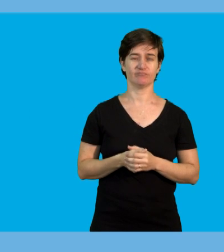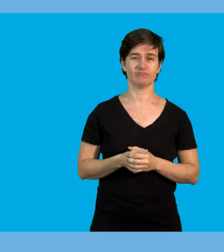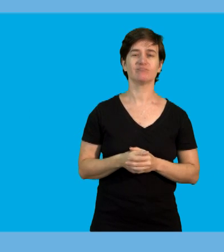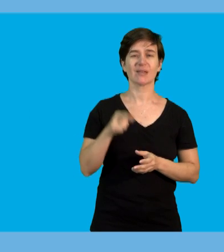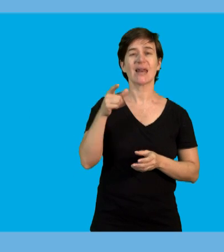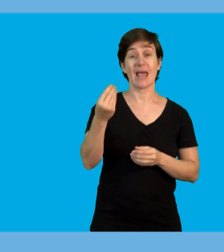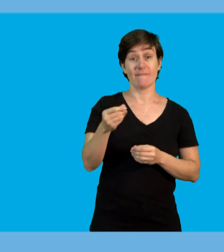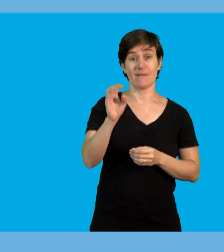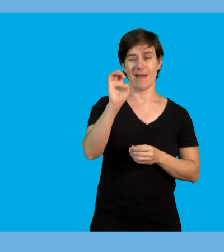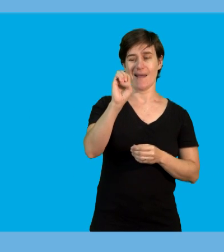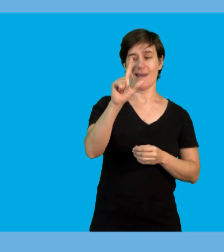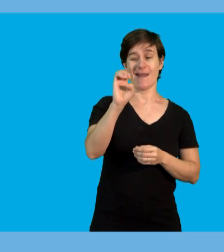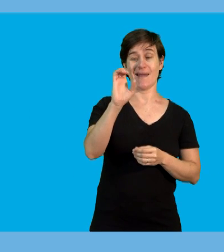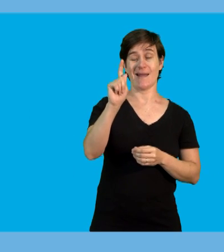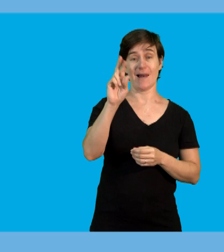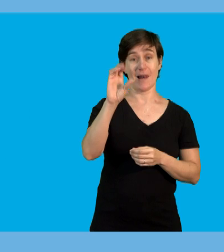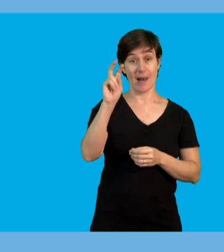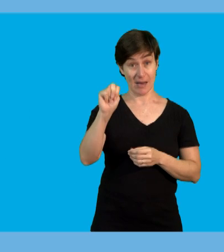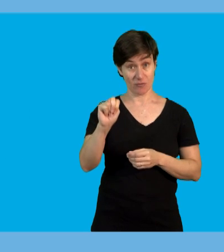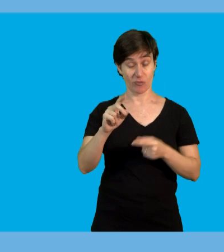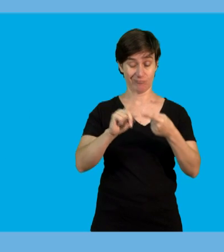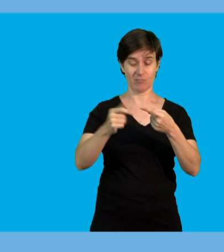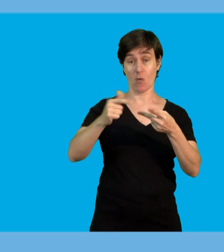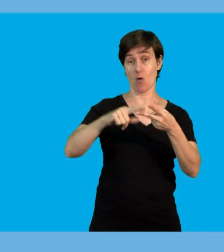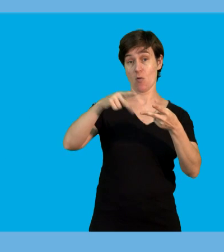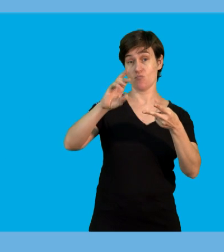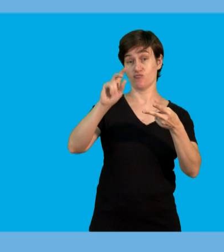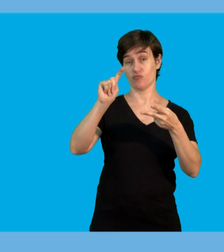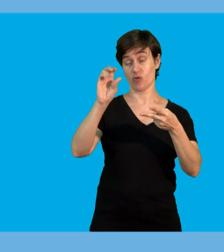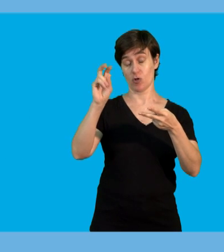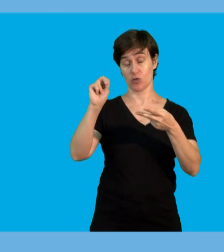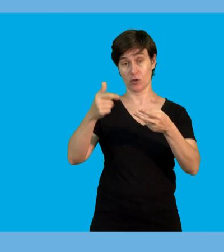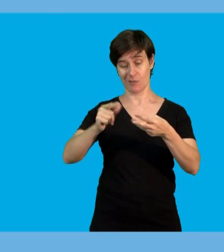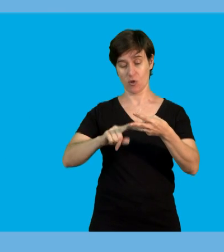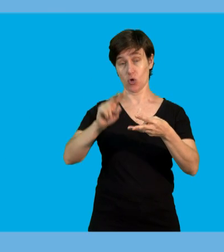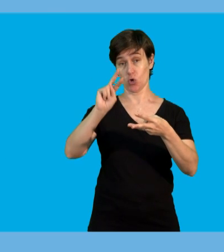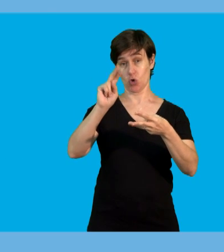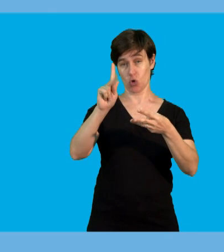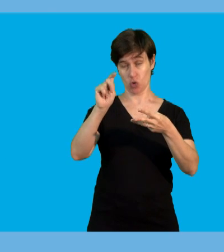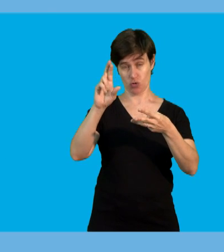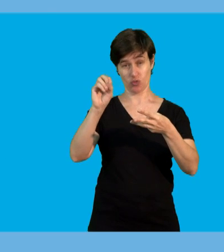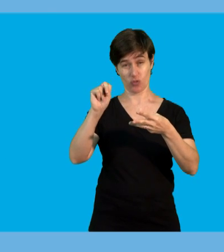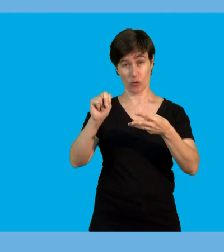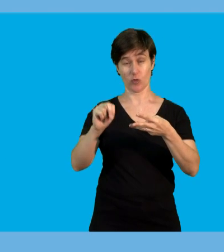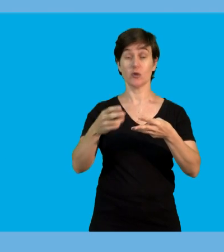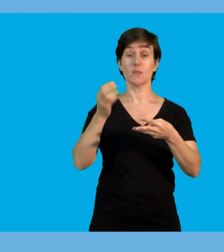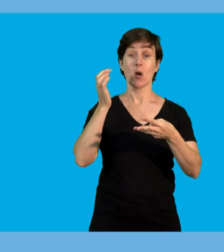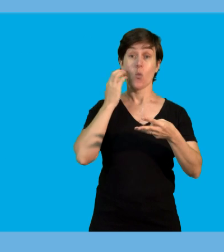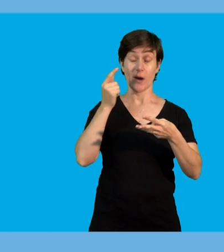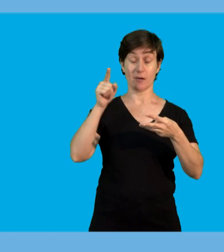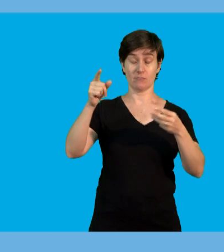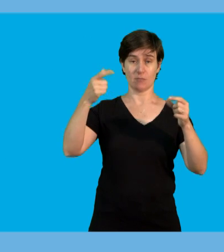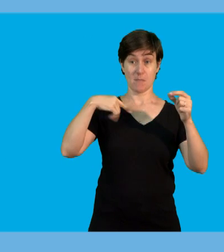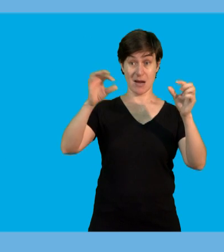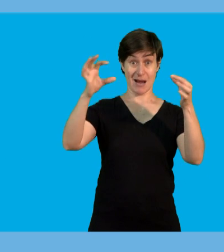matter, it has electrons, it also has protons and neutrons. So when the circuit is closed, all the